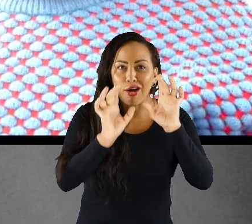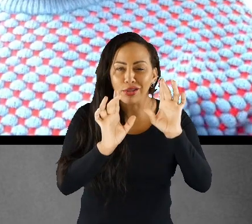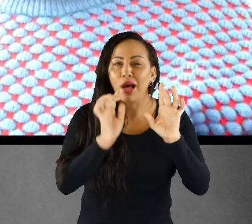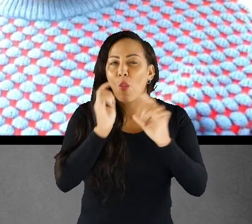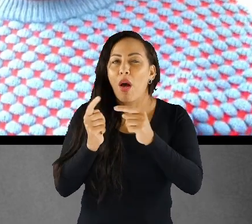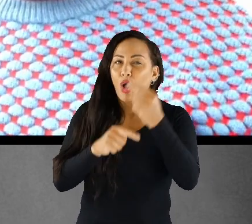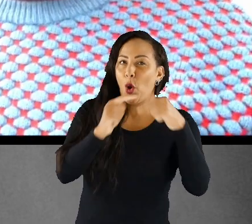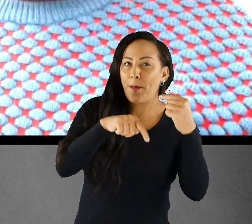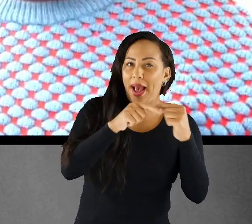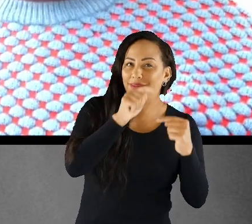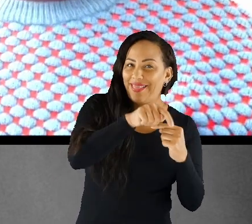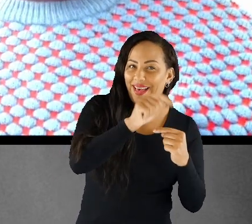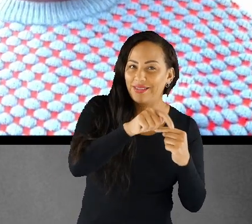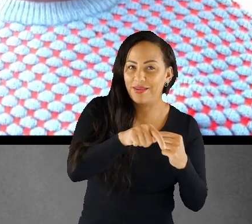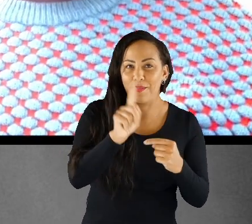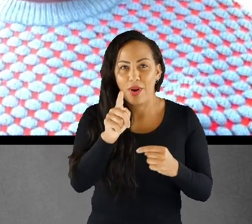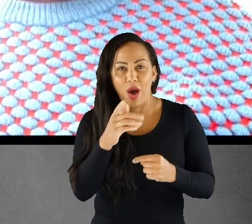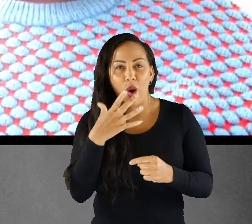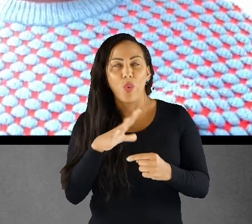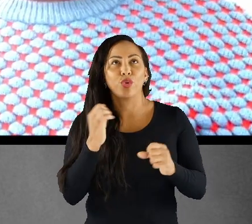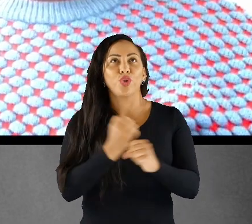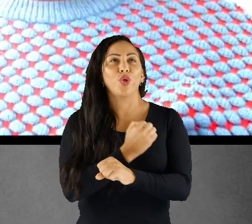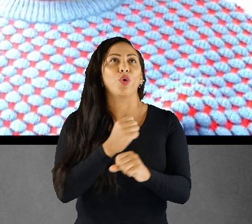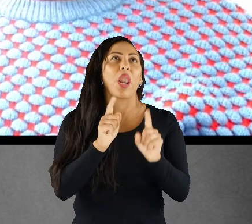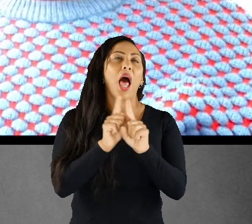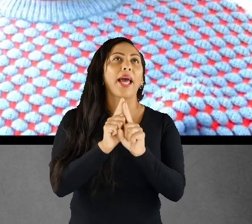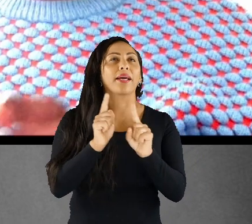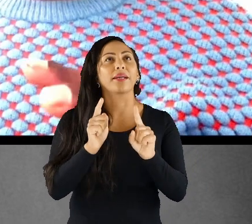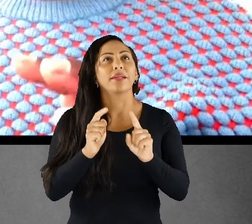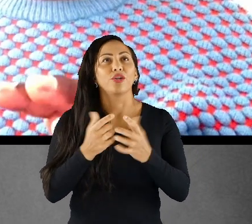do a map of the United Kingdom, Great Britain,